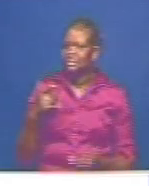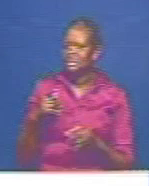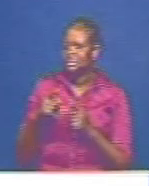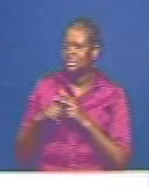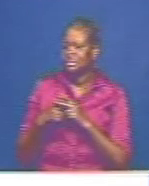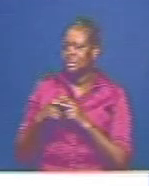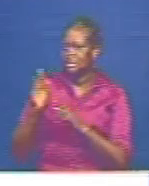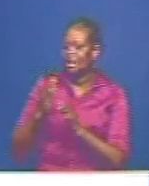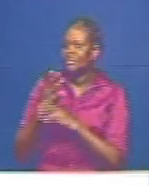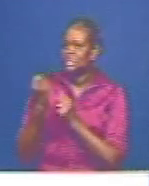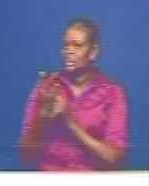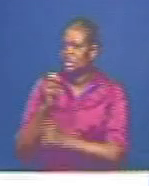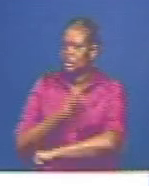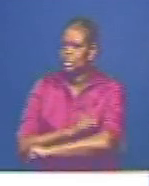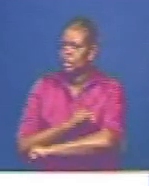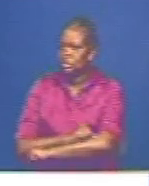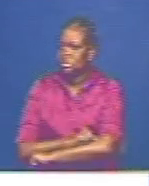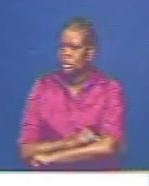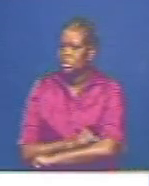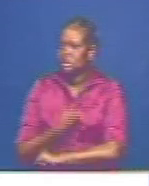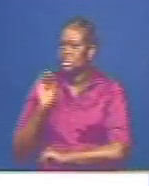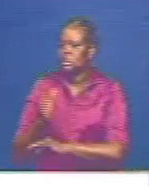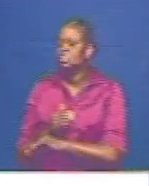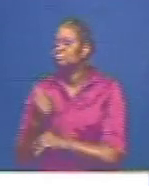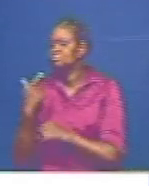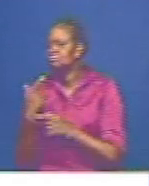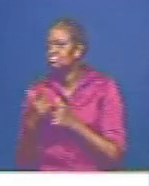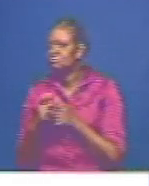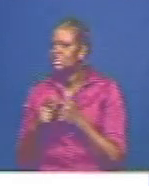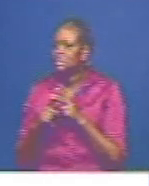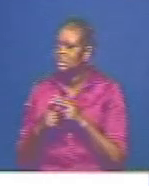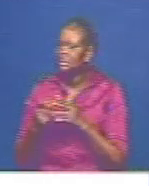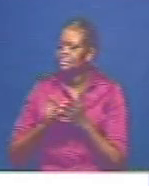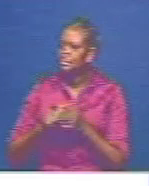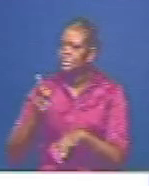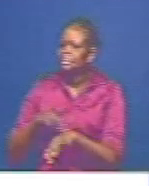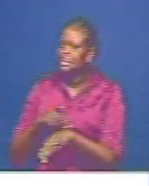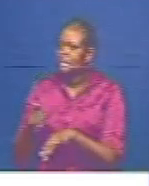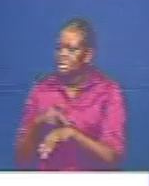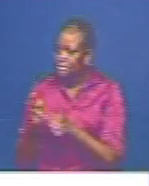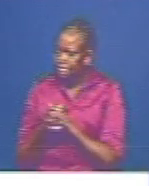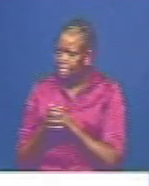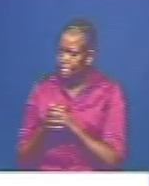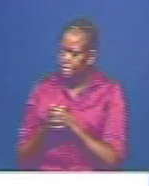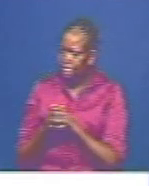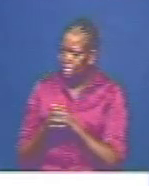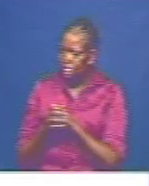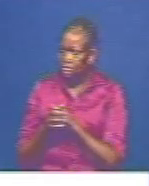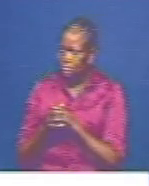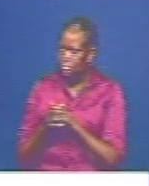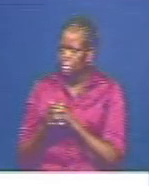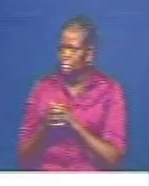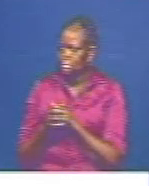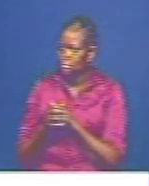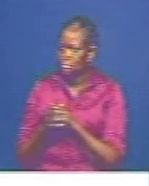performing after high school. Uh-huh. Performing rap freestyles and started writing poetry and performing spoken word poetry.